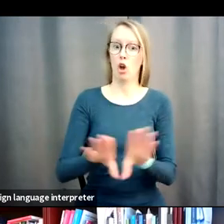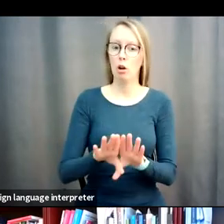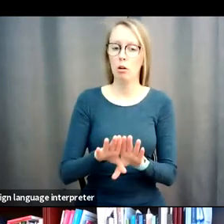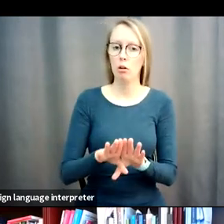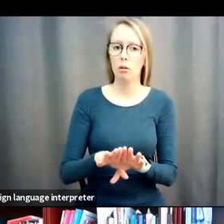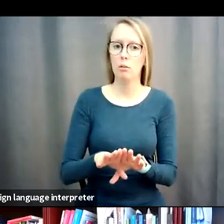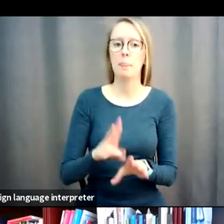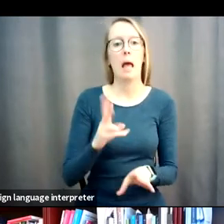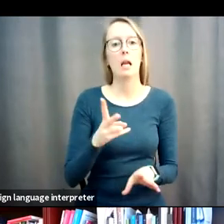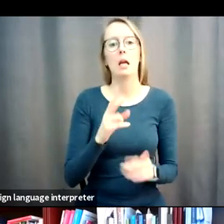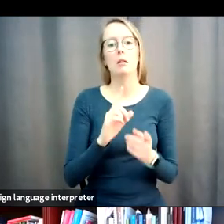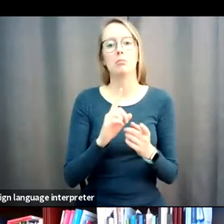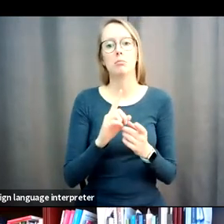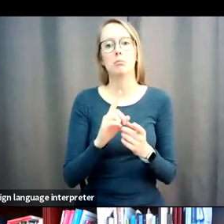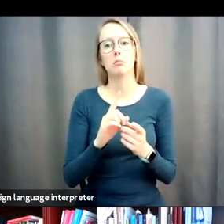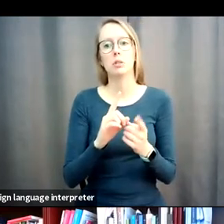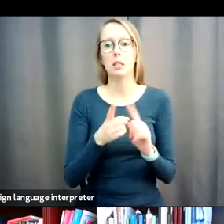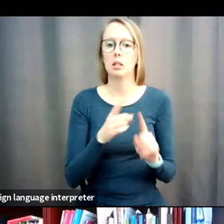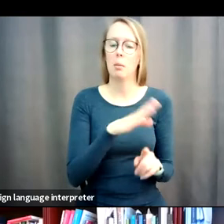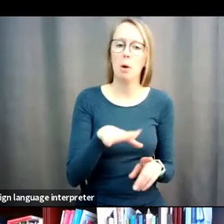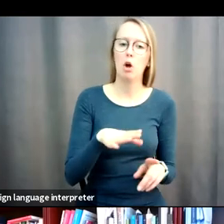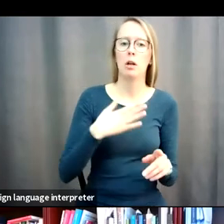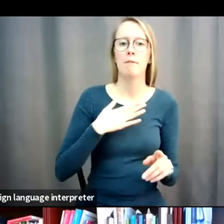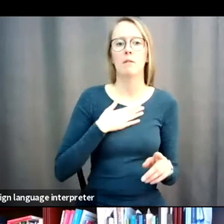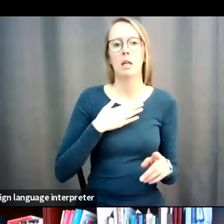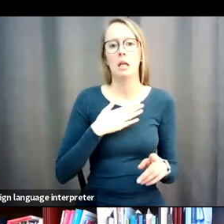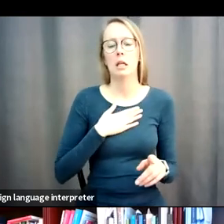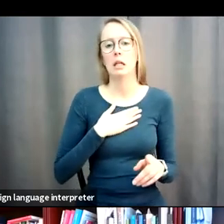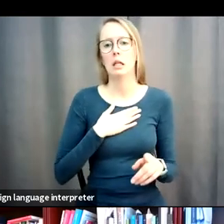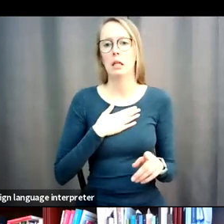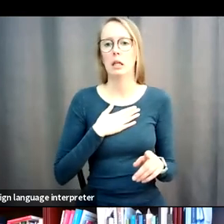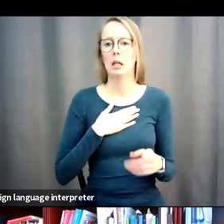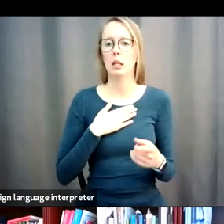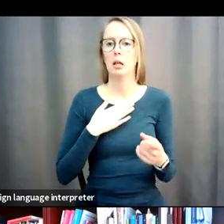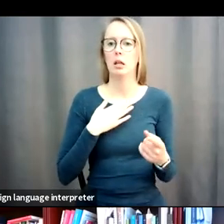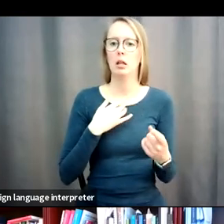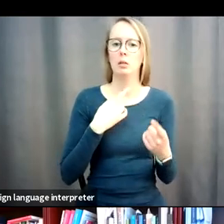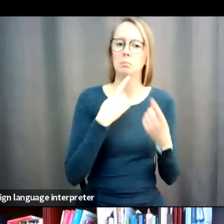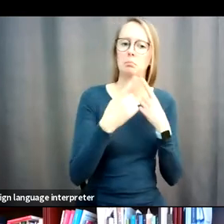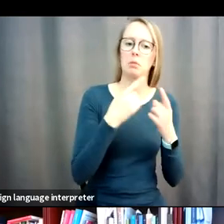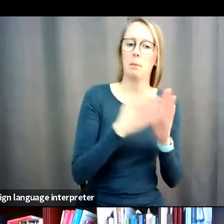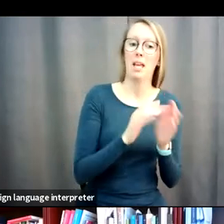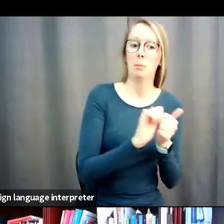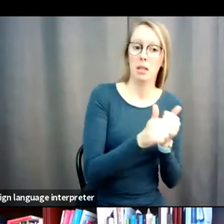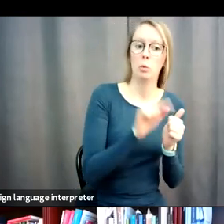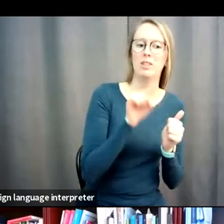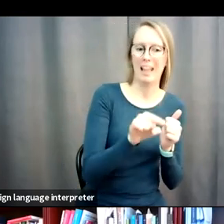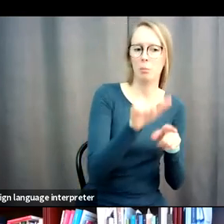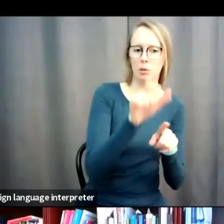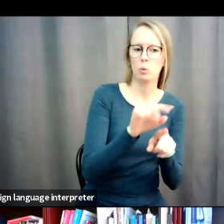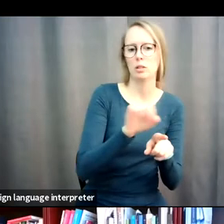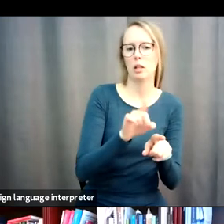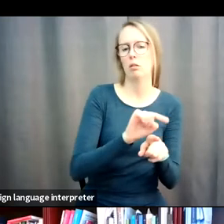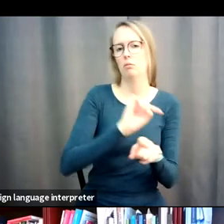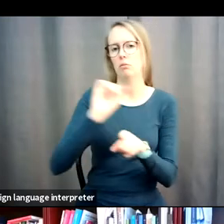child might want to do that. Or does the child want to be to speak to a representative that could then bring